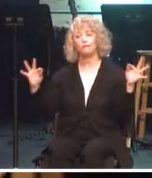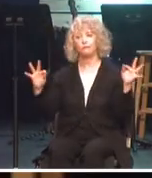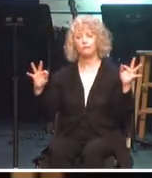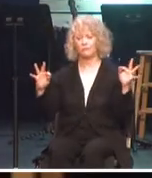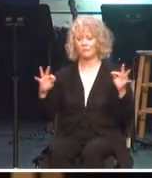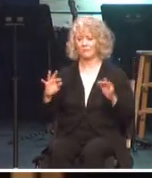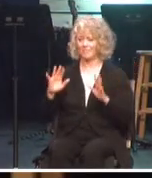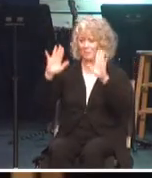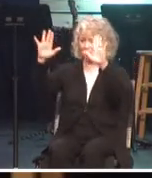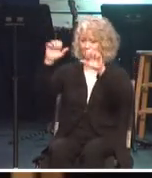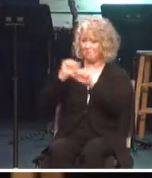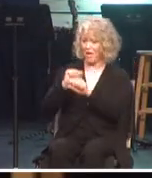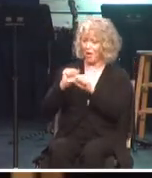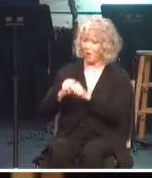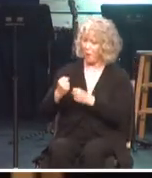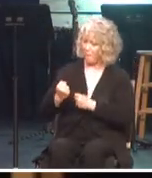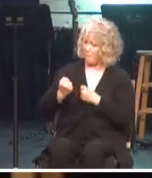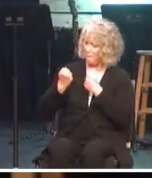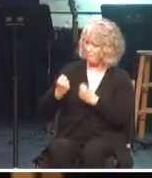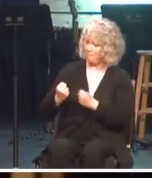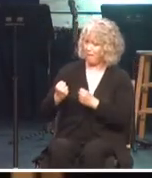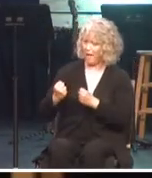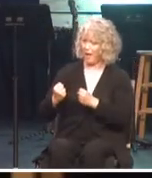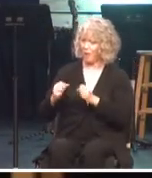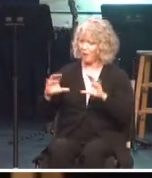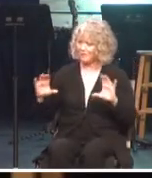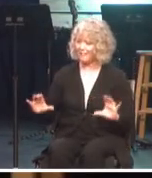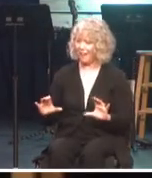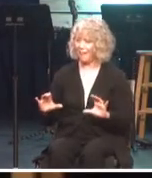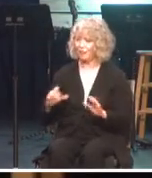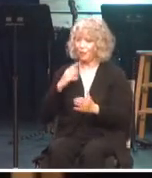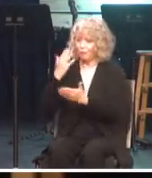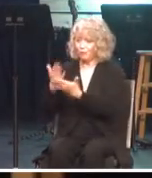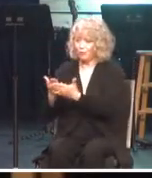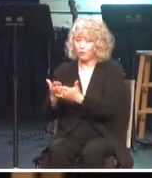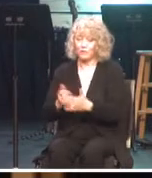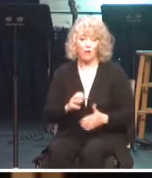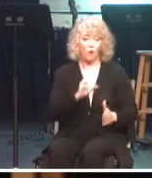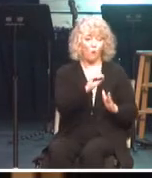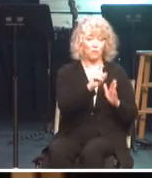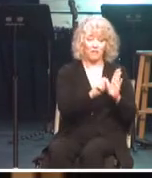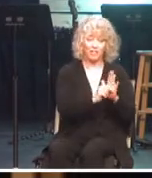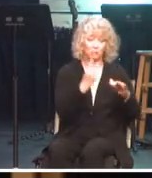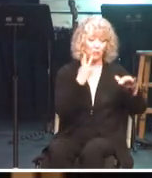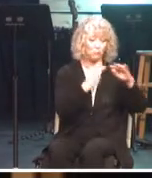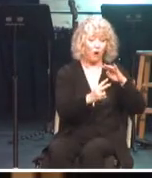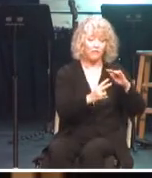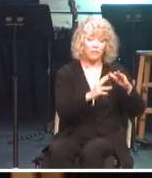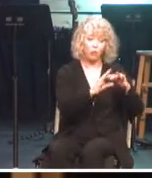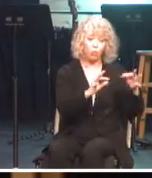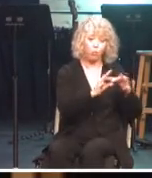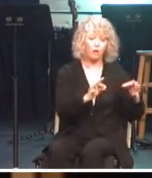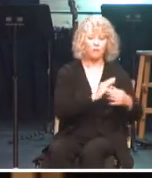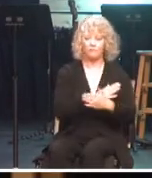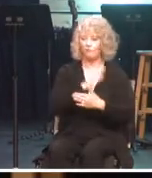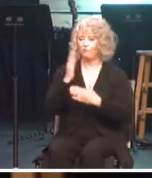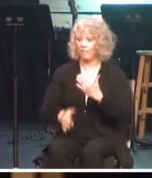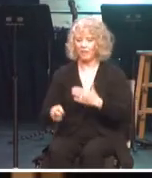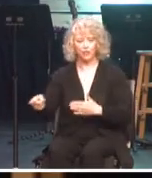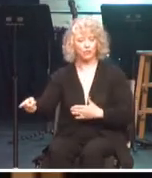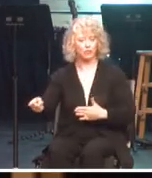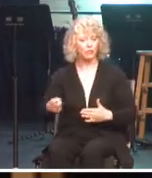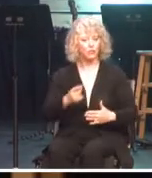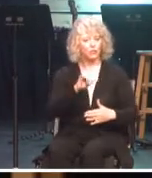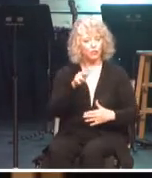Confirmed this by his miracle-working power. He's confirmed this through fulfillment of Old Testament prophecy. It's been confirmed by John